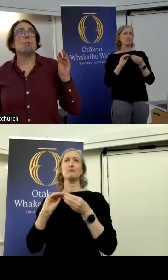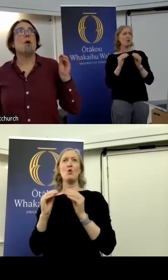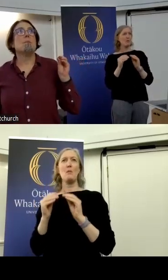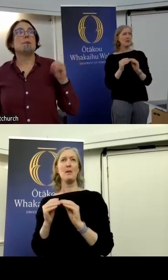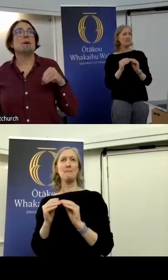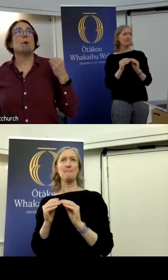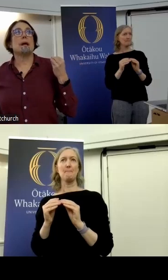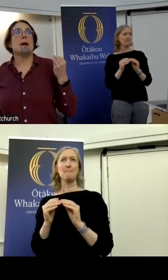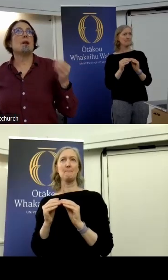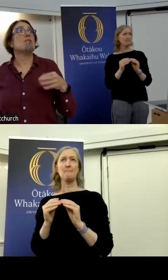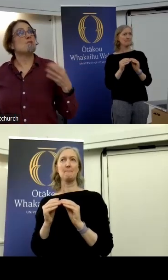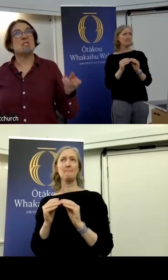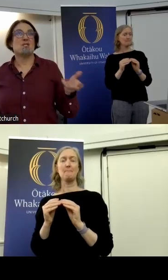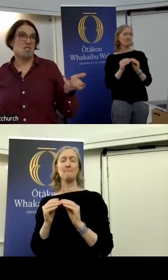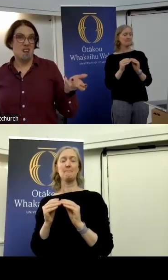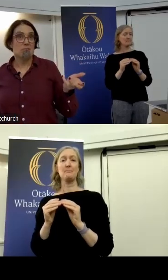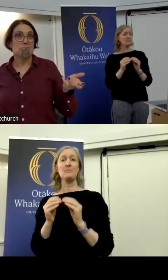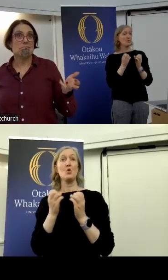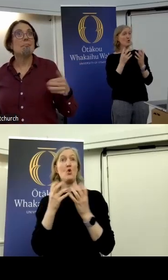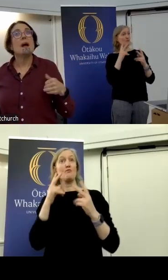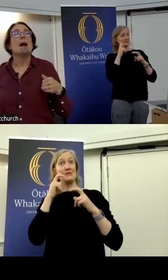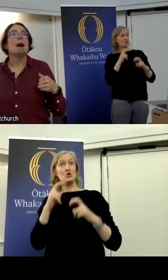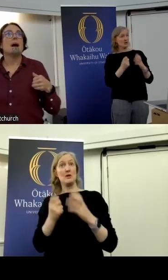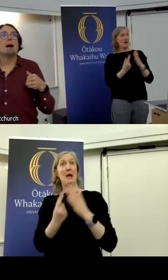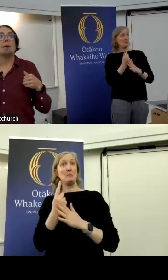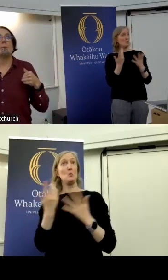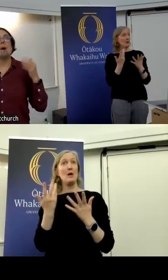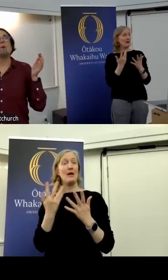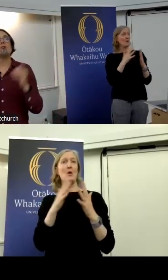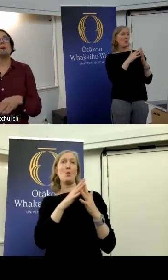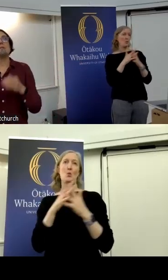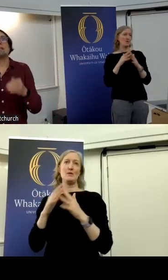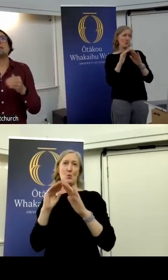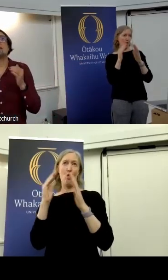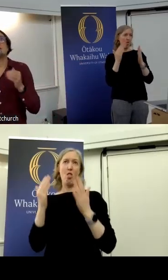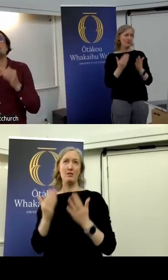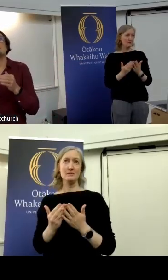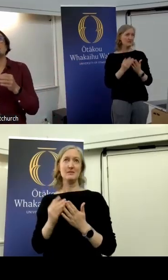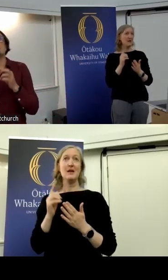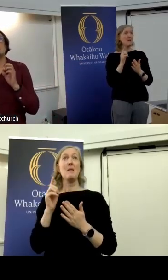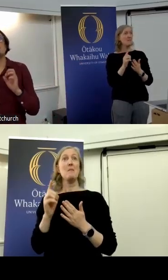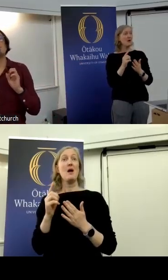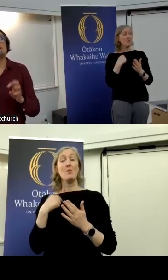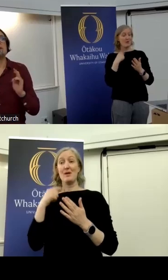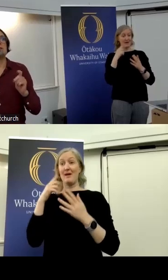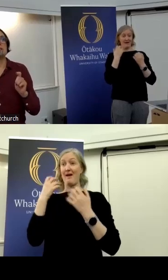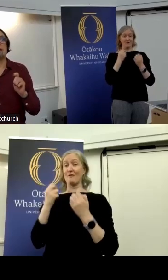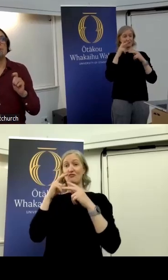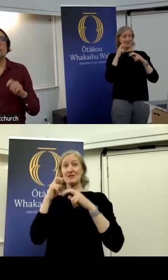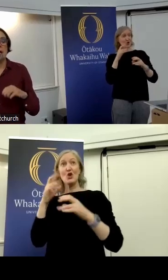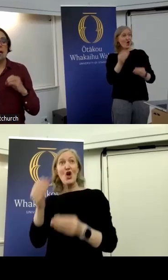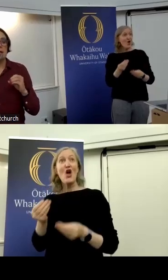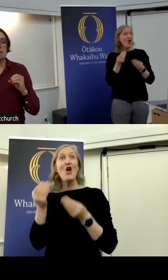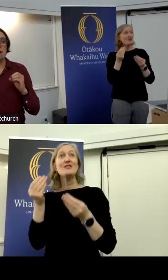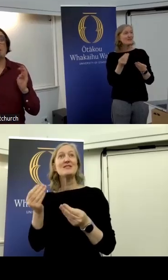that's probably where a lot of the research is done, but we don't see things implemented. And a very good